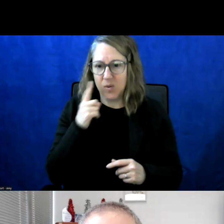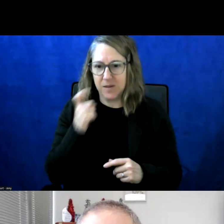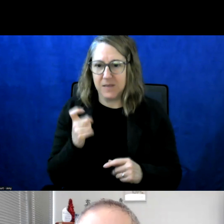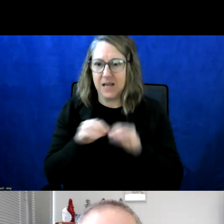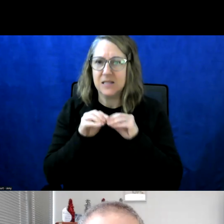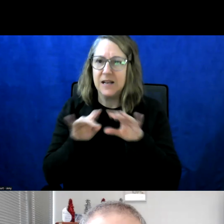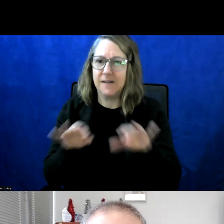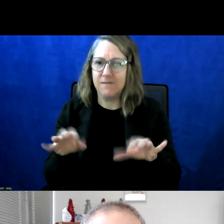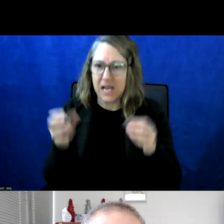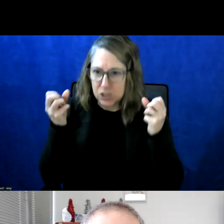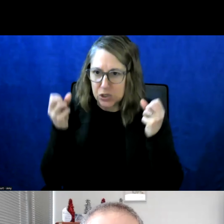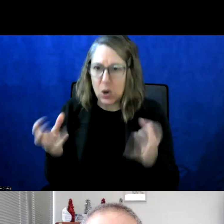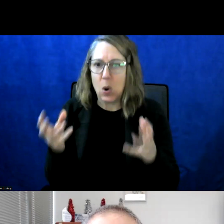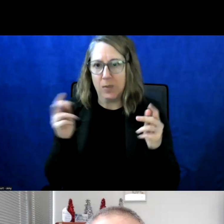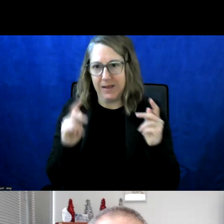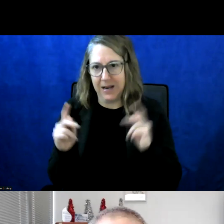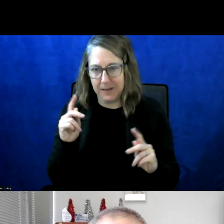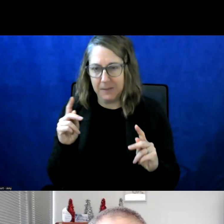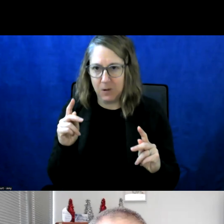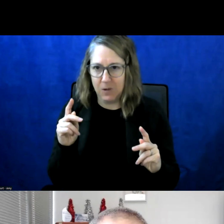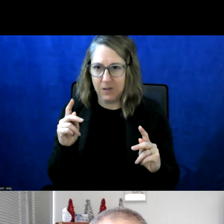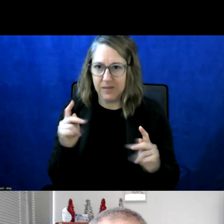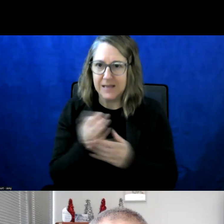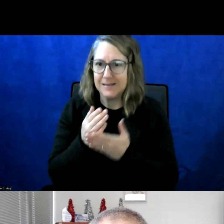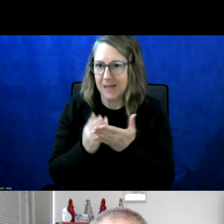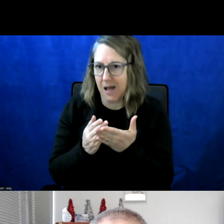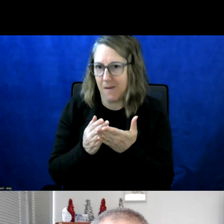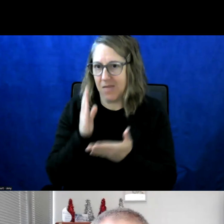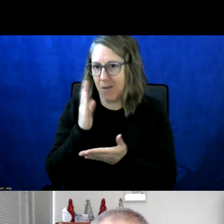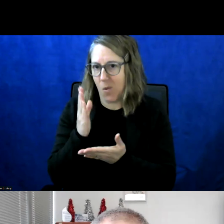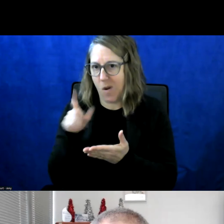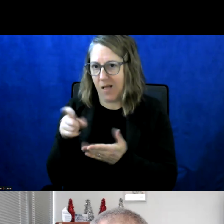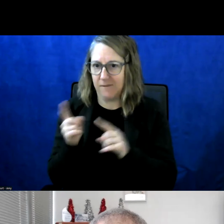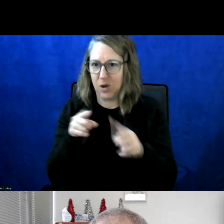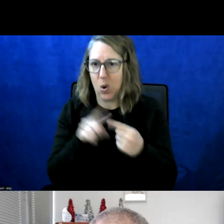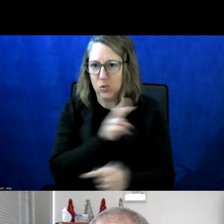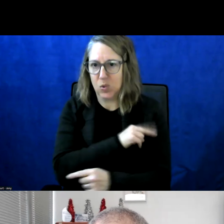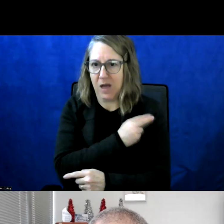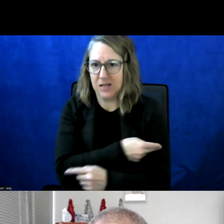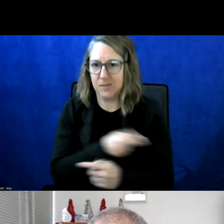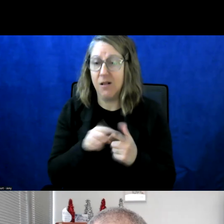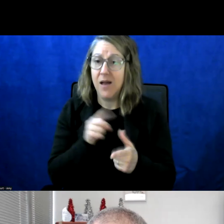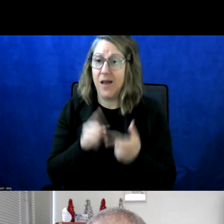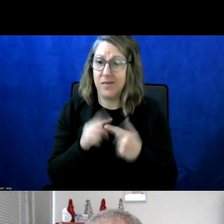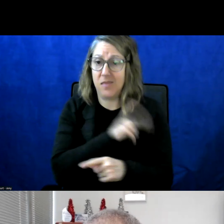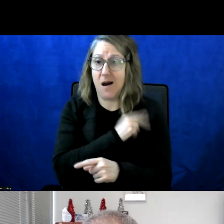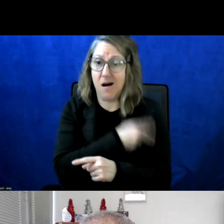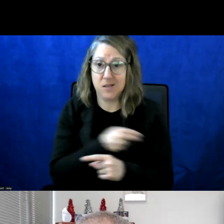infects so many people that a fraction of those end up in the hospital, and our hospital systems end up being